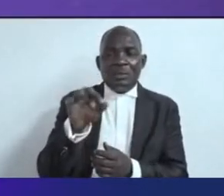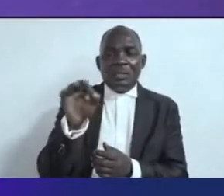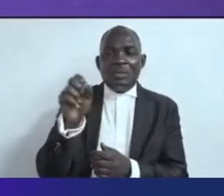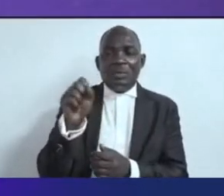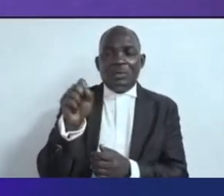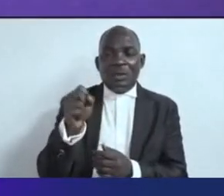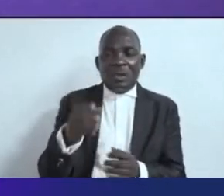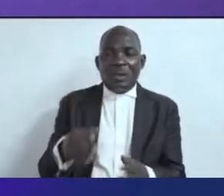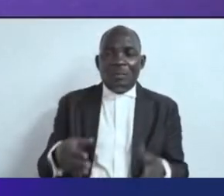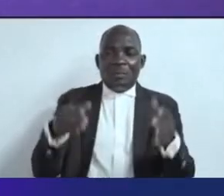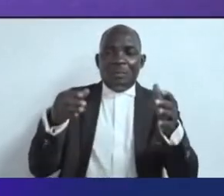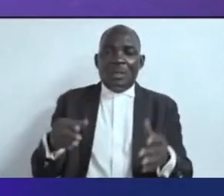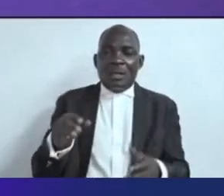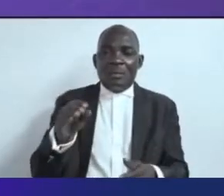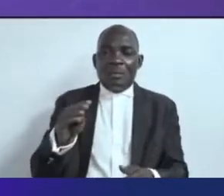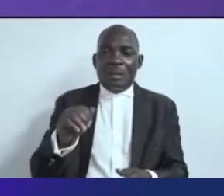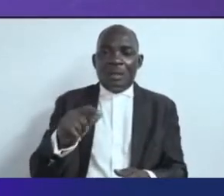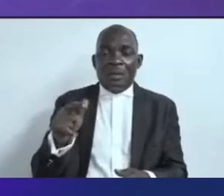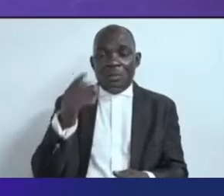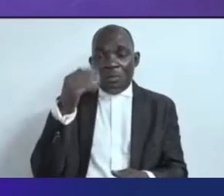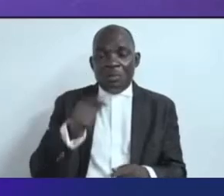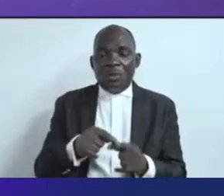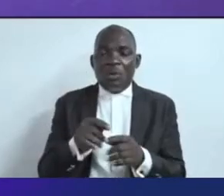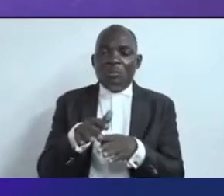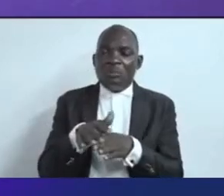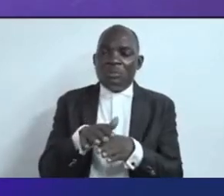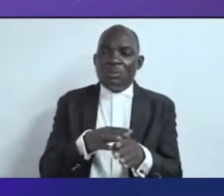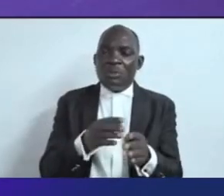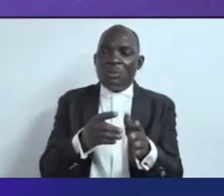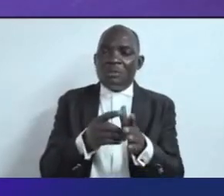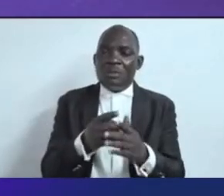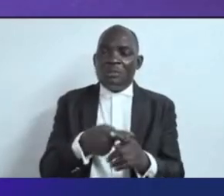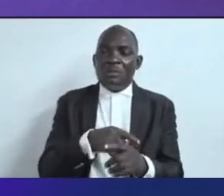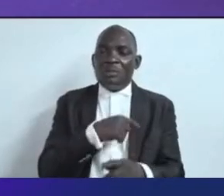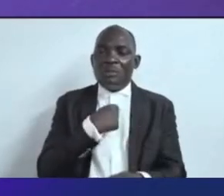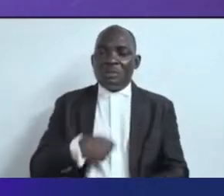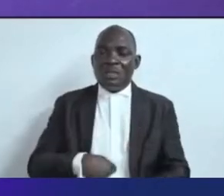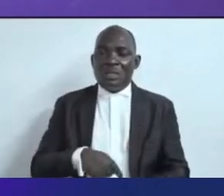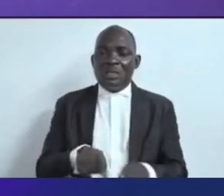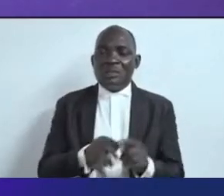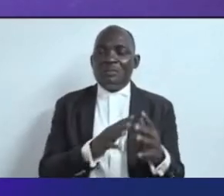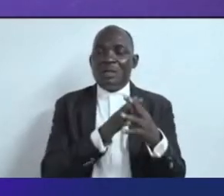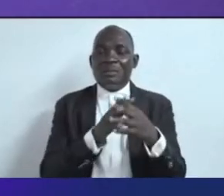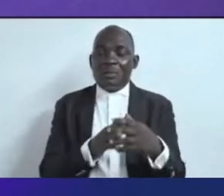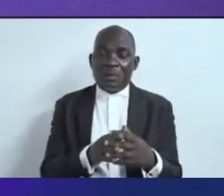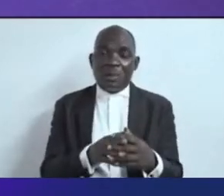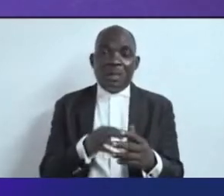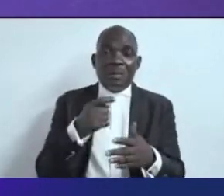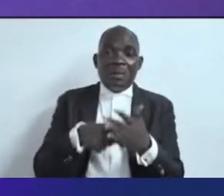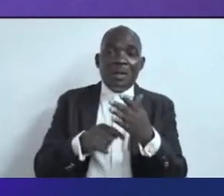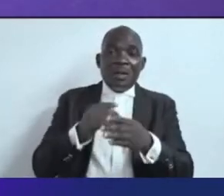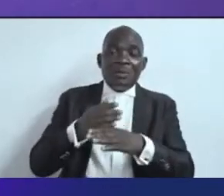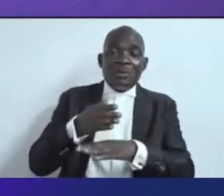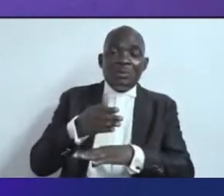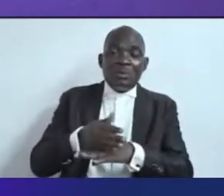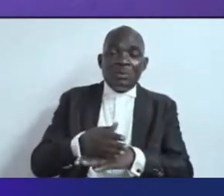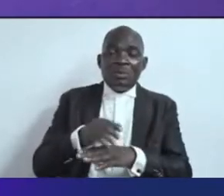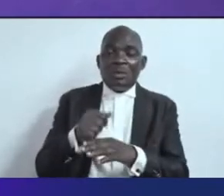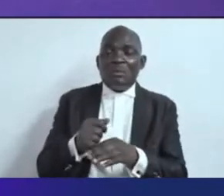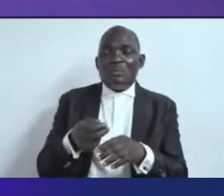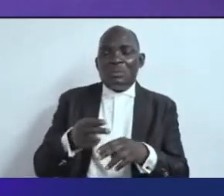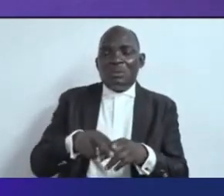$78.9 per barrel due to slowing demand in China and the US. Cocoa prices eased to